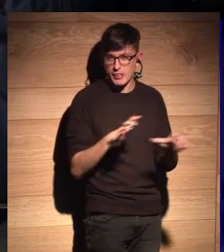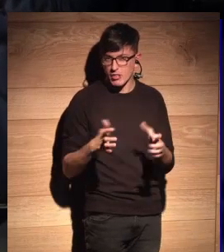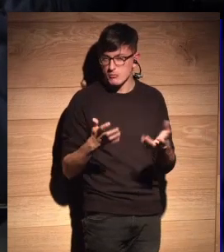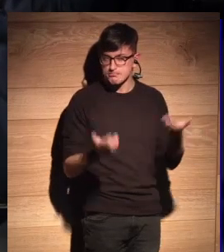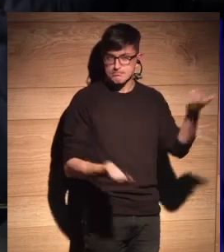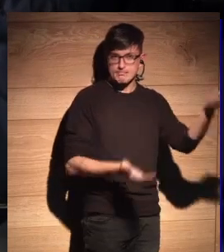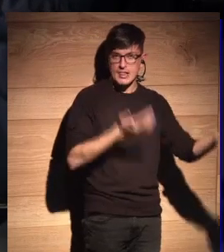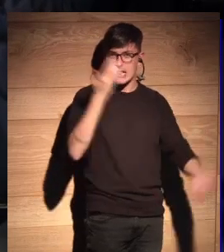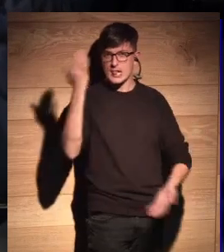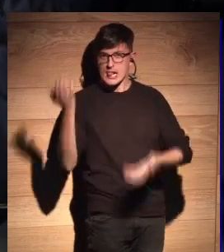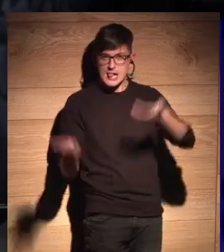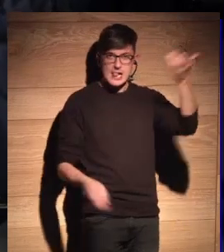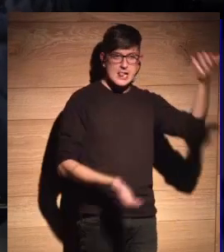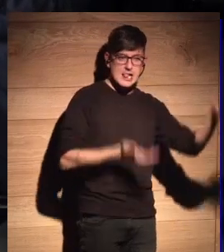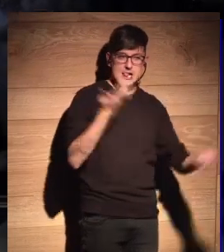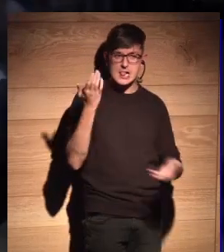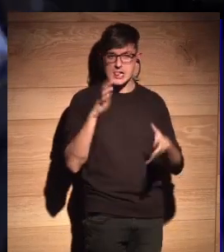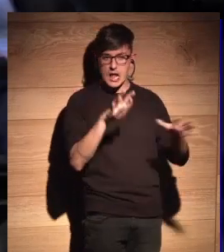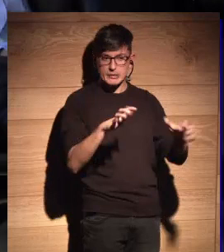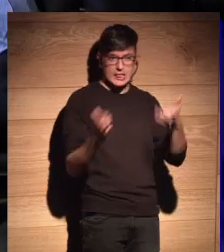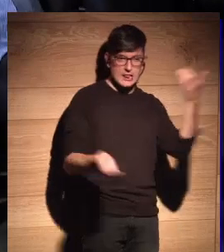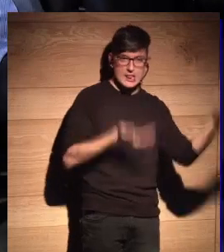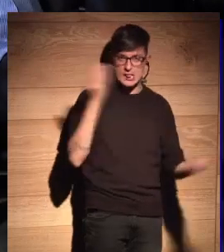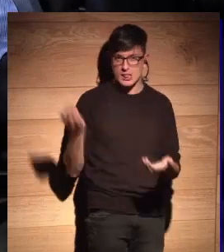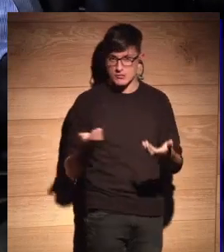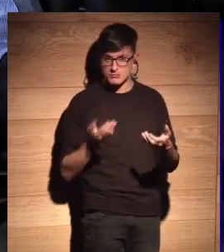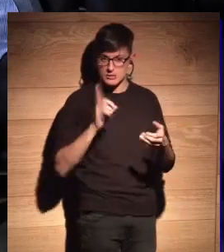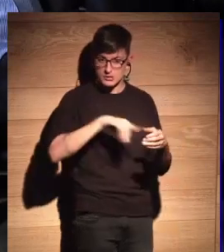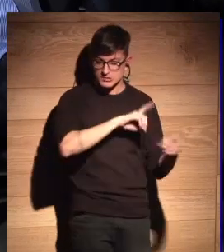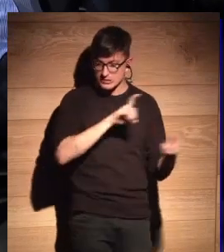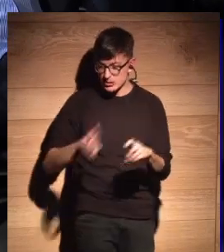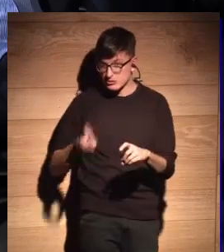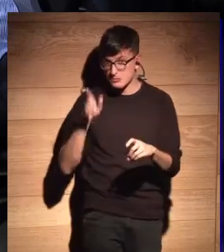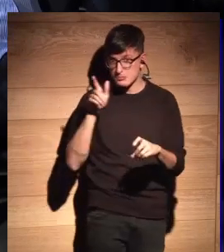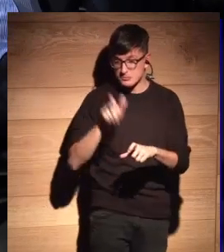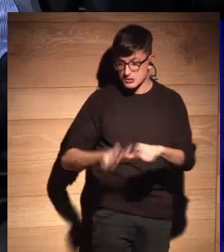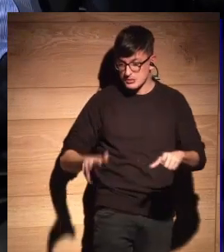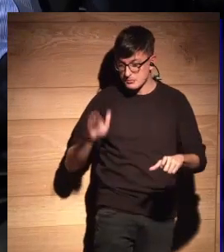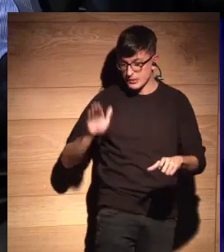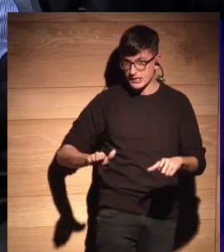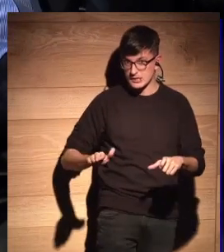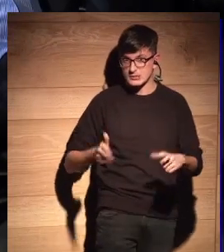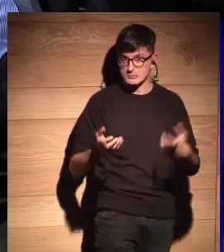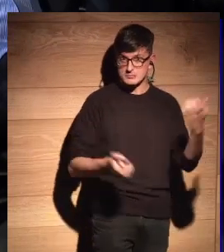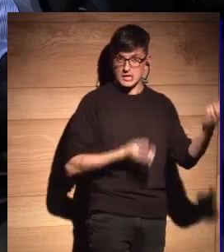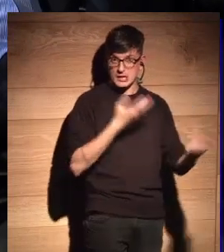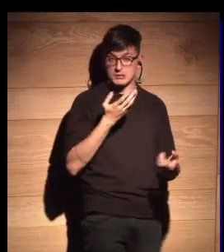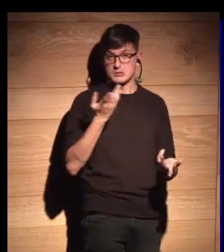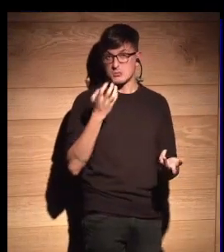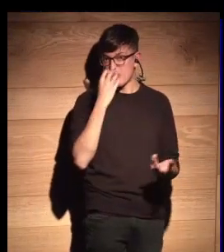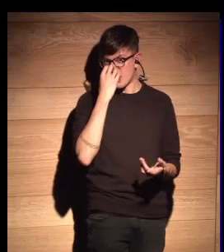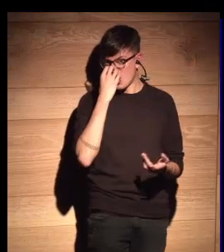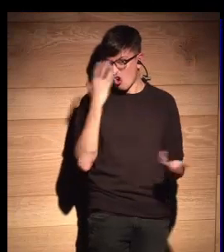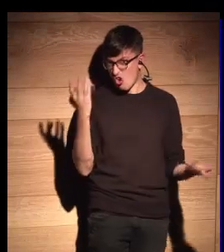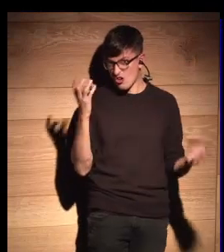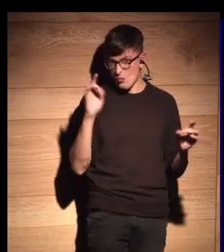like a circus in a way, it's a like little bit. Circus, yeah. Yeah. Oh, he looks sad. Contrary to